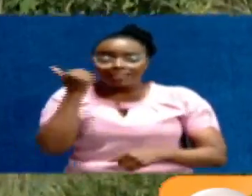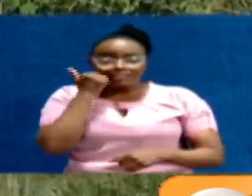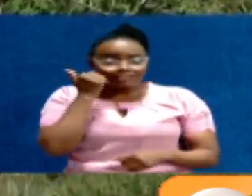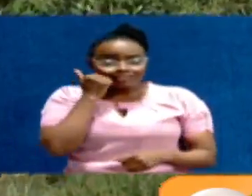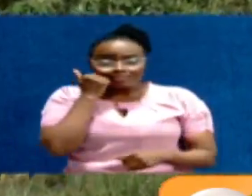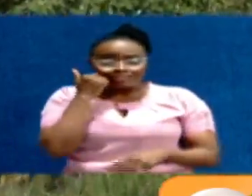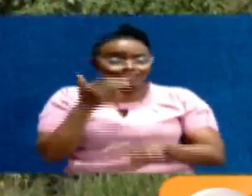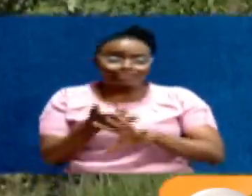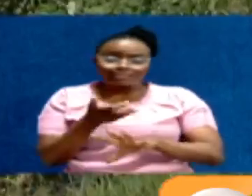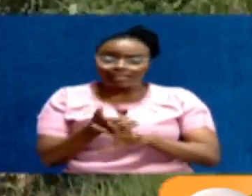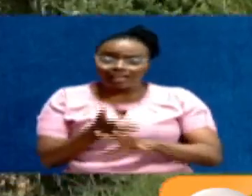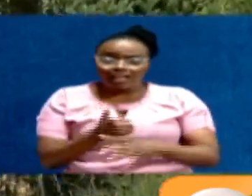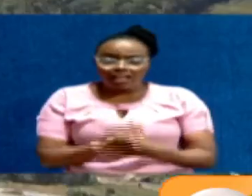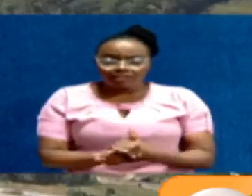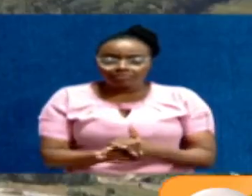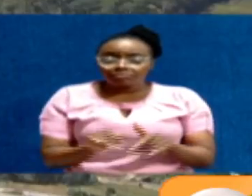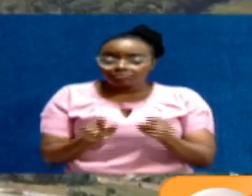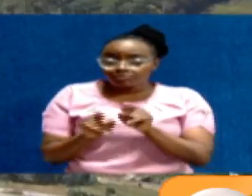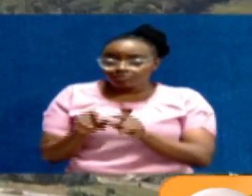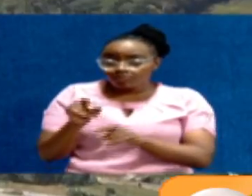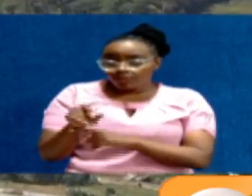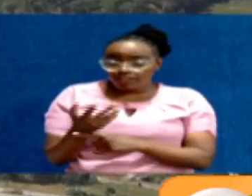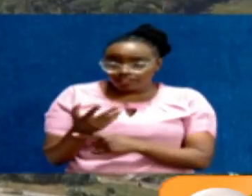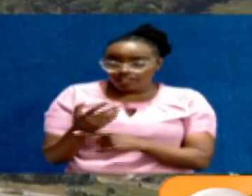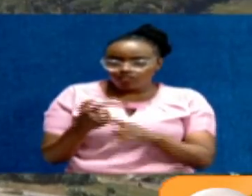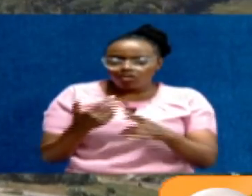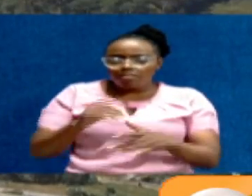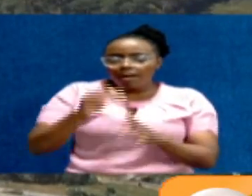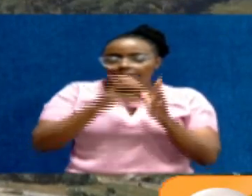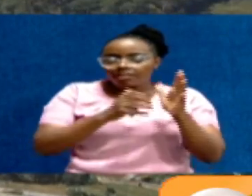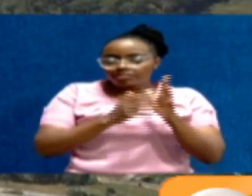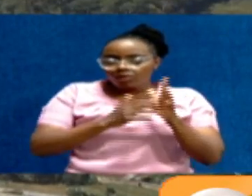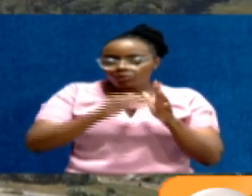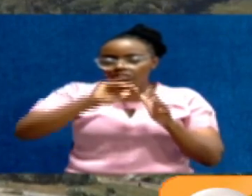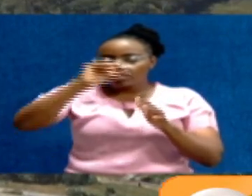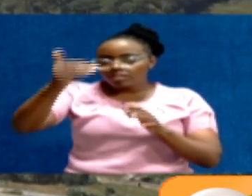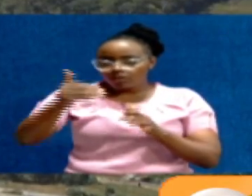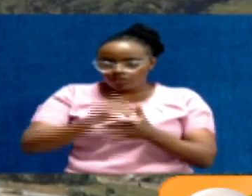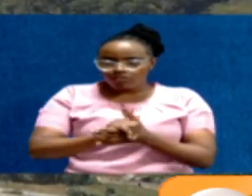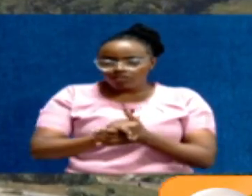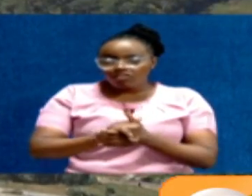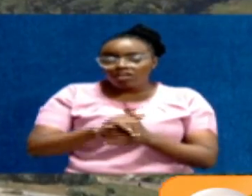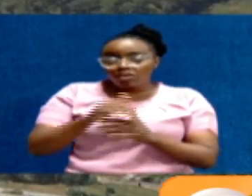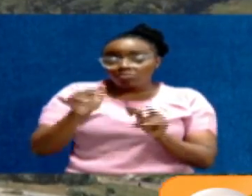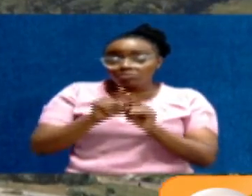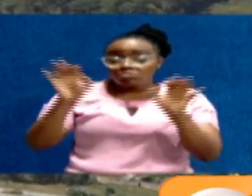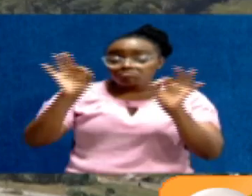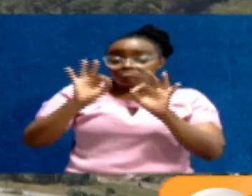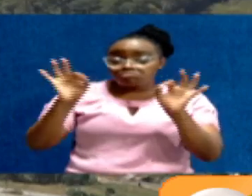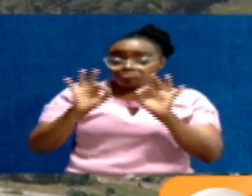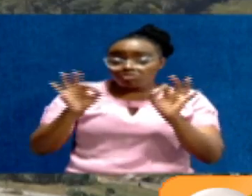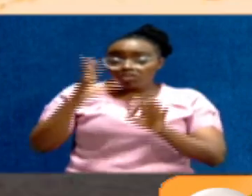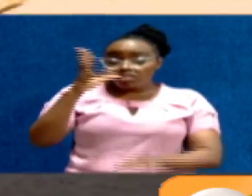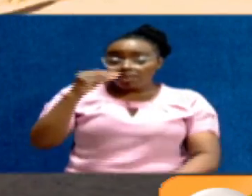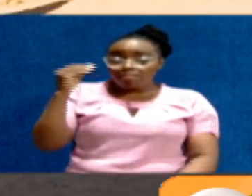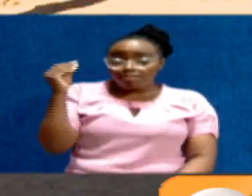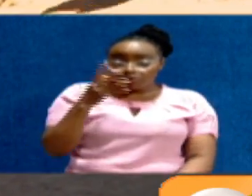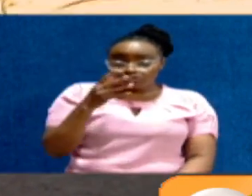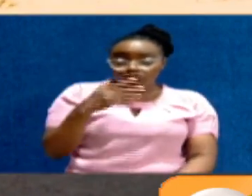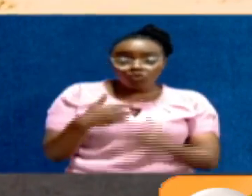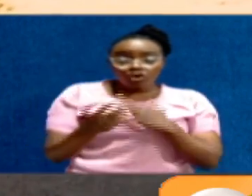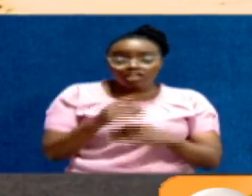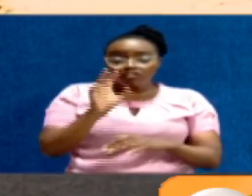chronic illnesses. At the top of this hill in the outskirts of Machakos town, one gets mesmerized by the sheer beauty of the